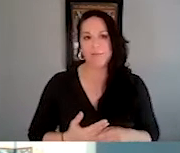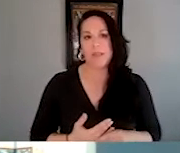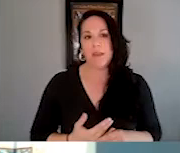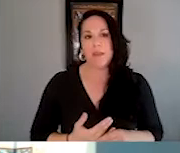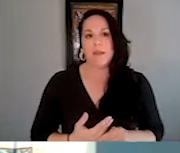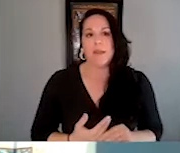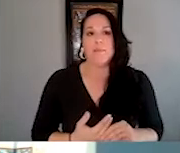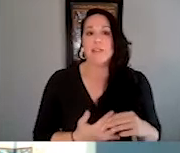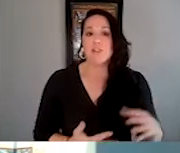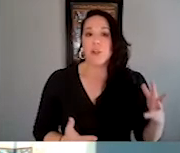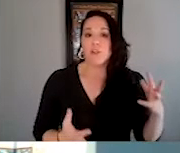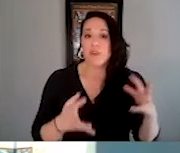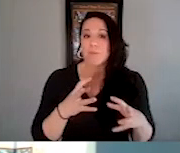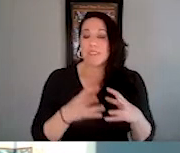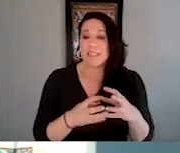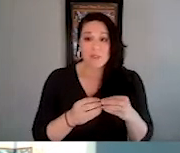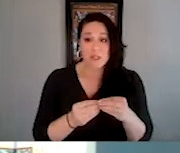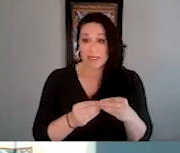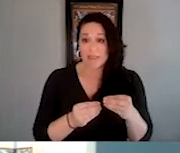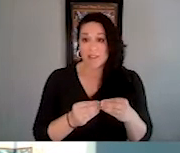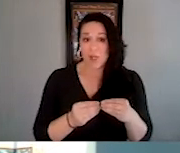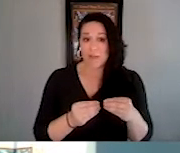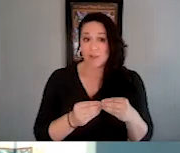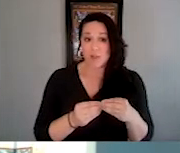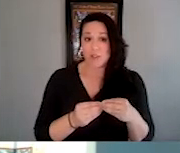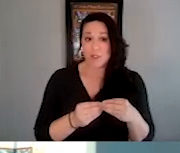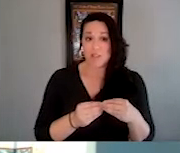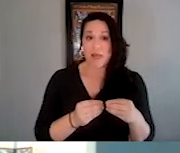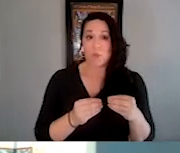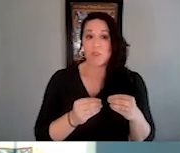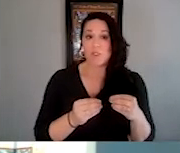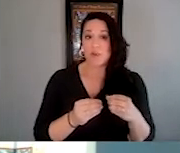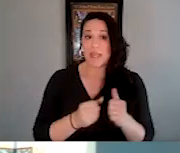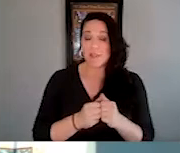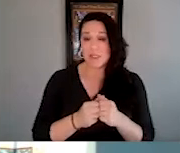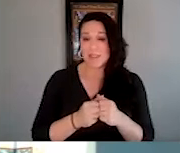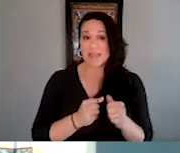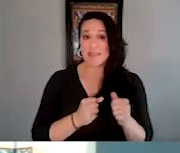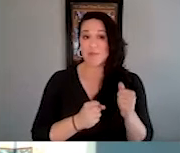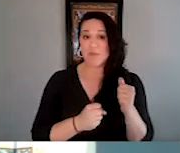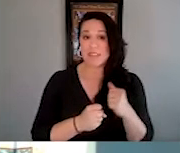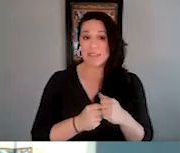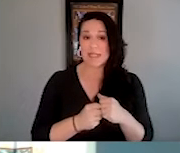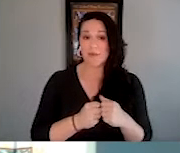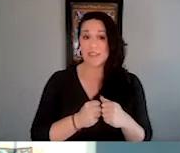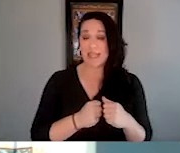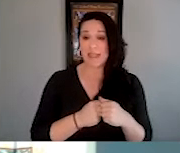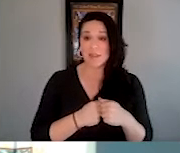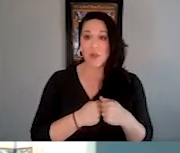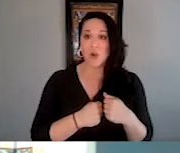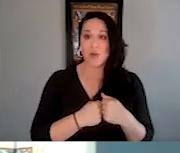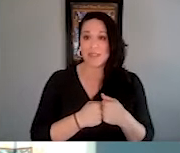new line. Make sure you develop teams or committee. This is all about structure to help research locations and assist with facilitating